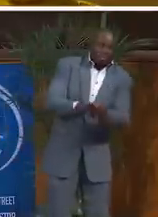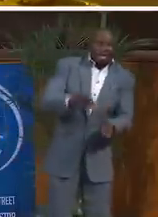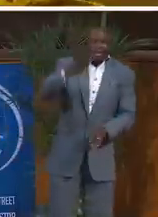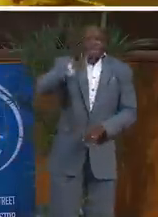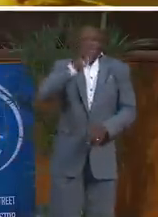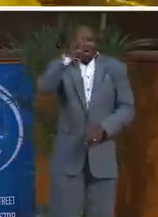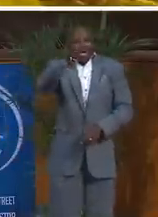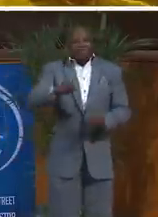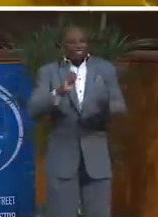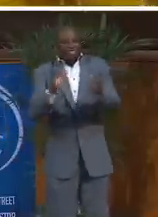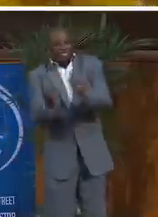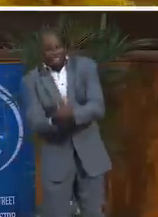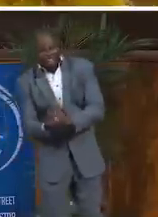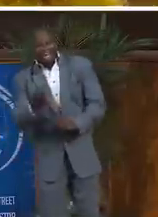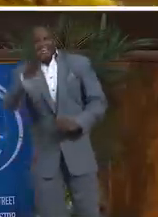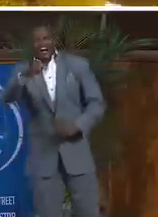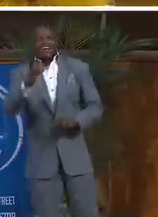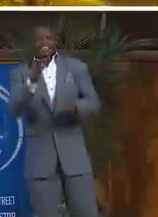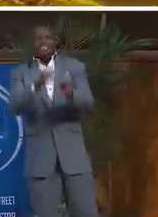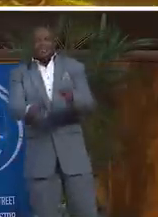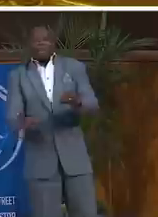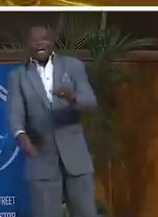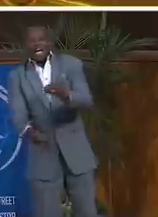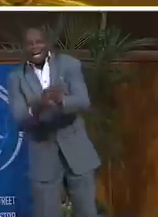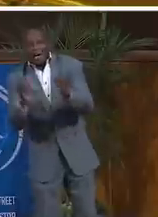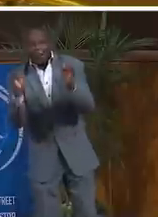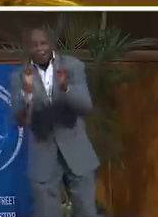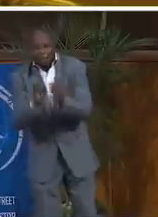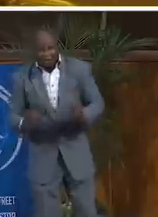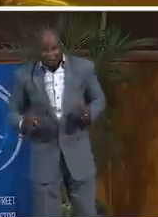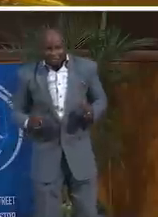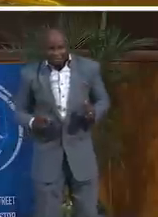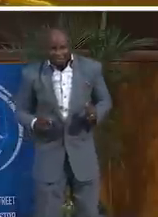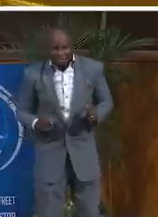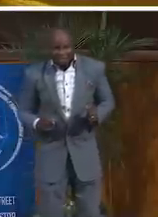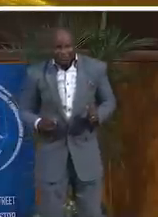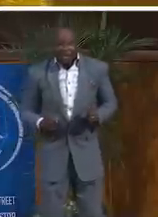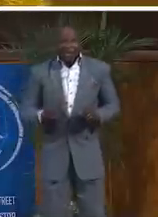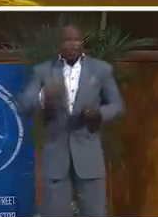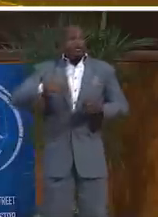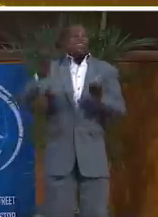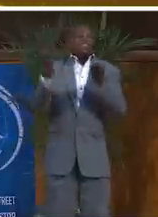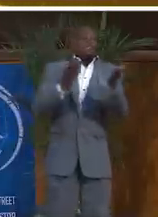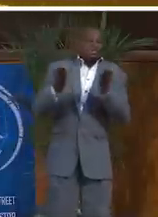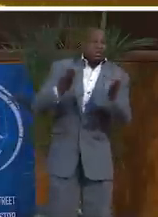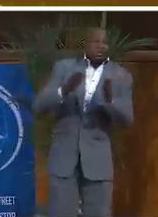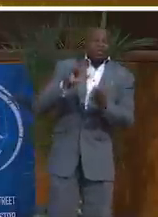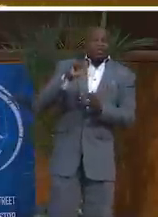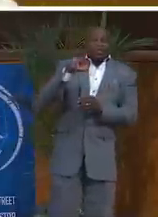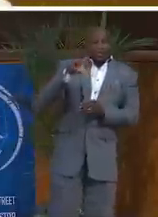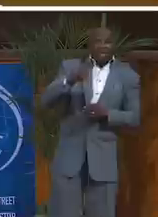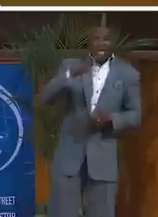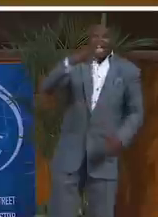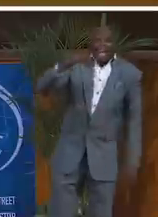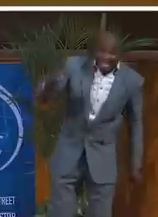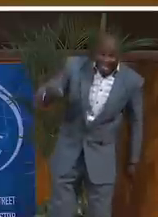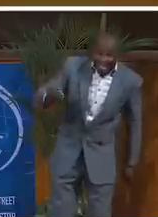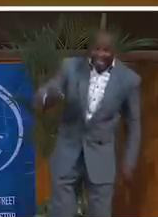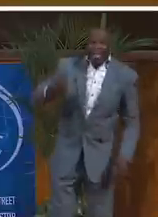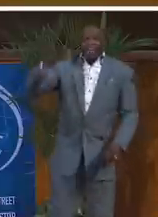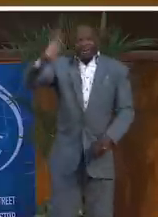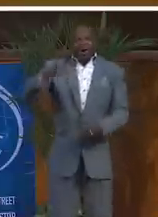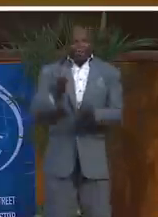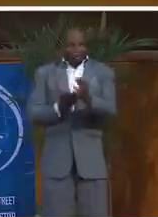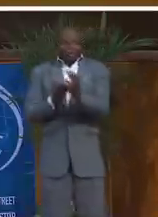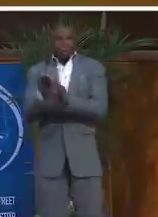God doesn't have to change it. God can simply add to it. We suffered with COVID, and God